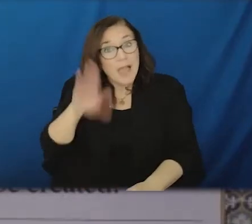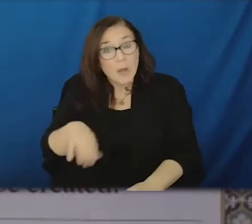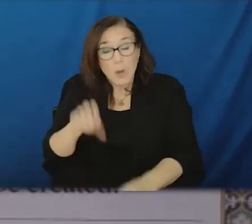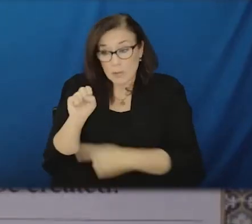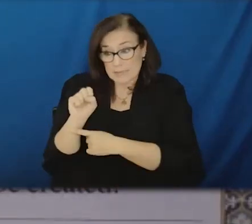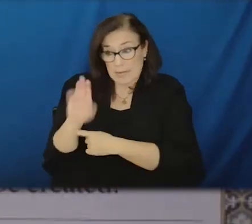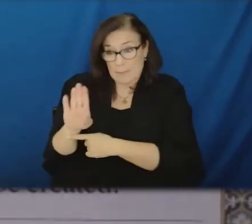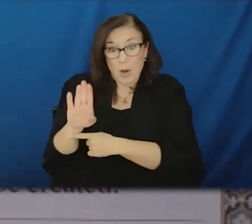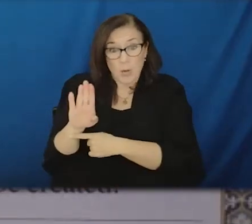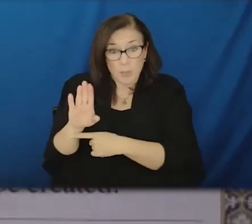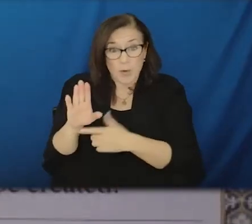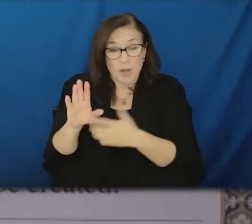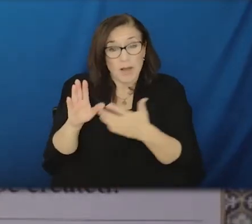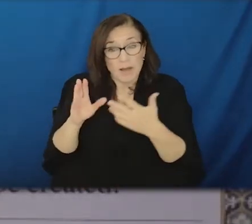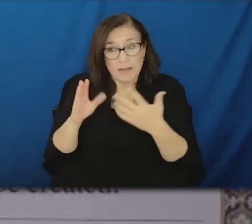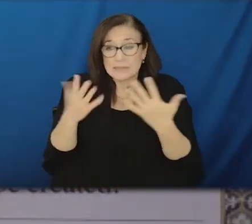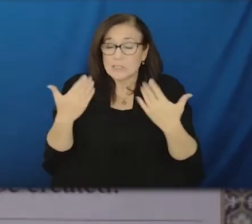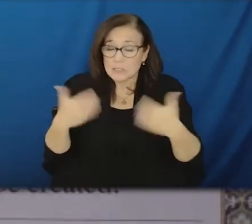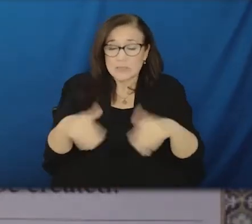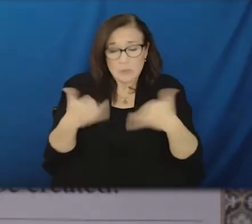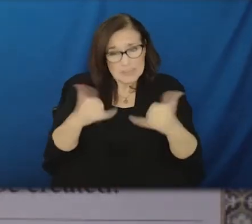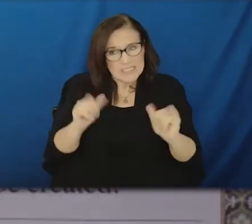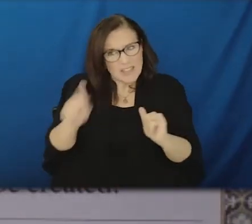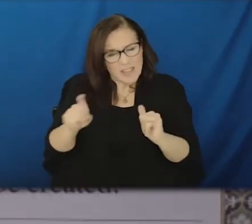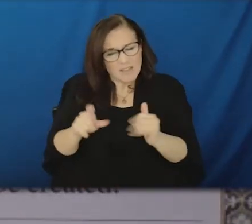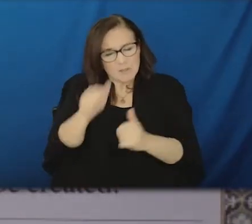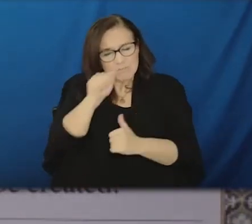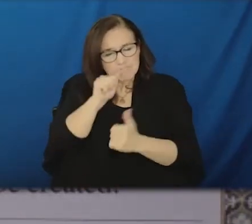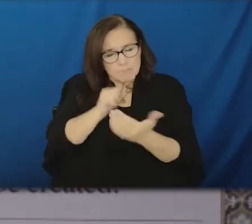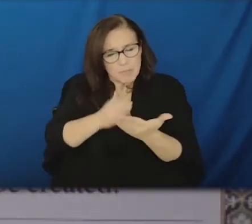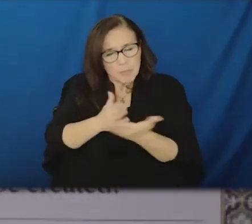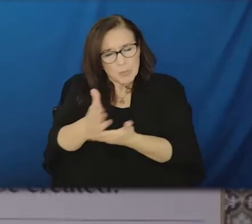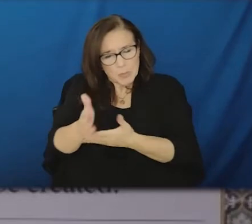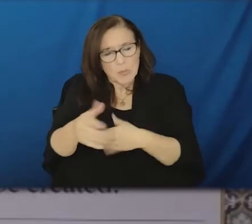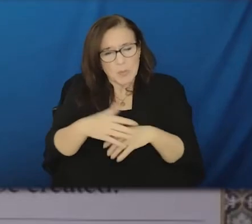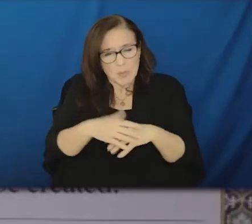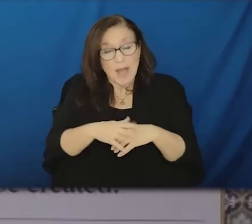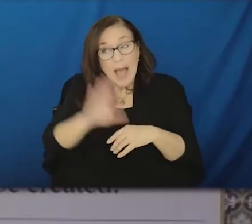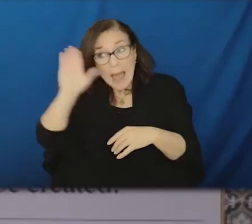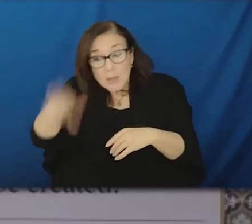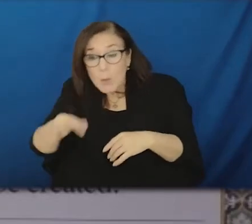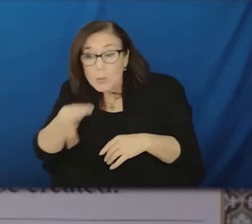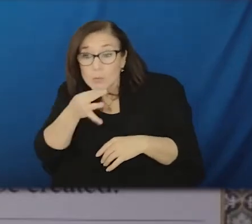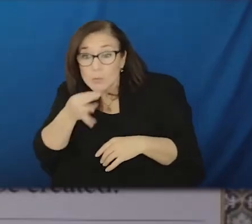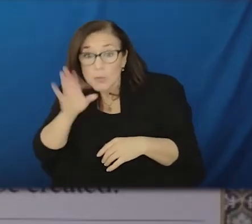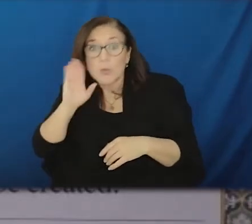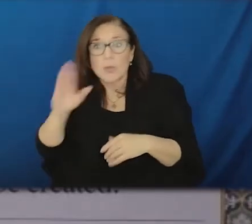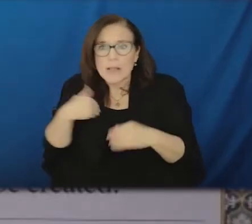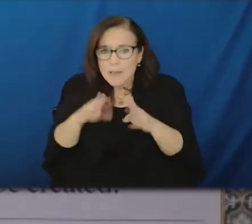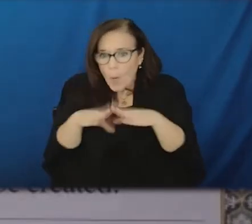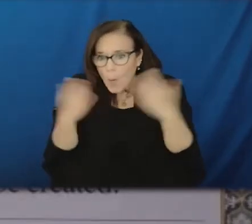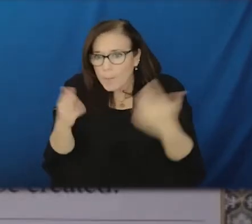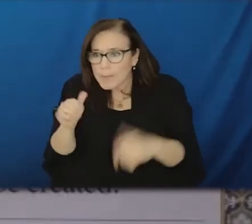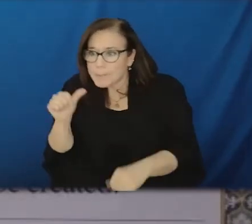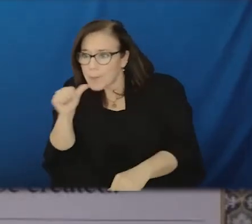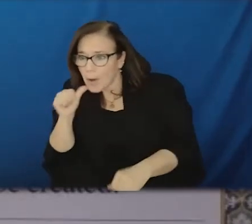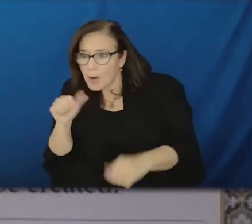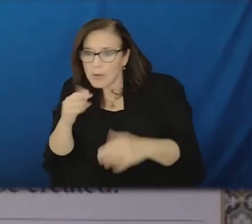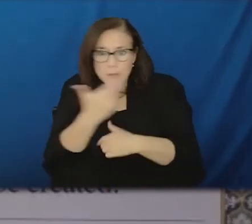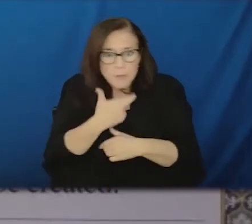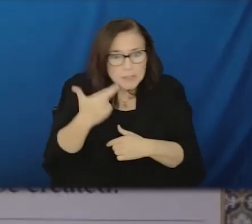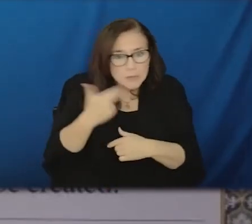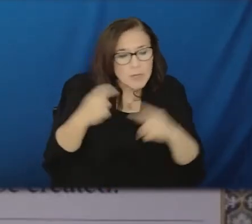go through still, and yet we will have a lot more freedom when it comes to dining in restaurants and bars and theaters and gyms